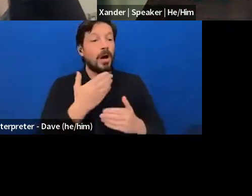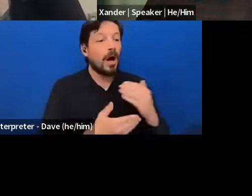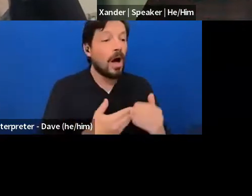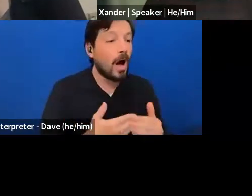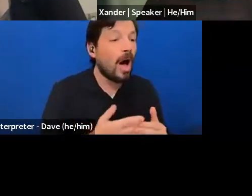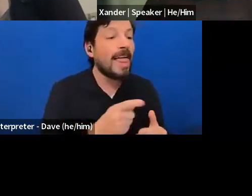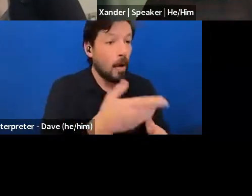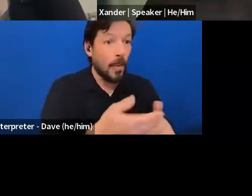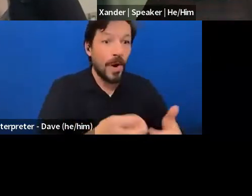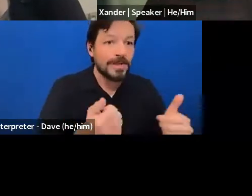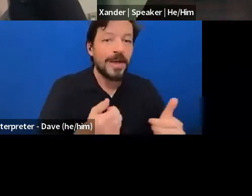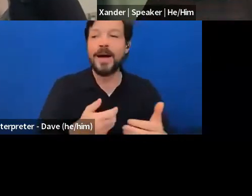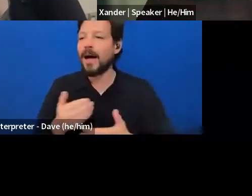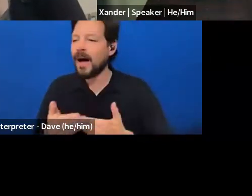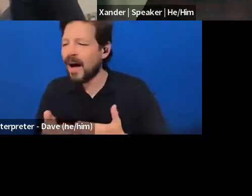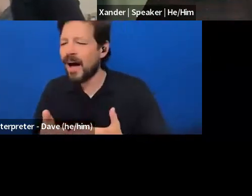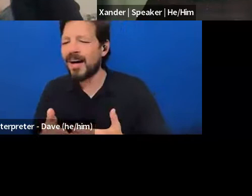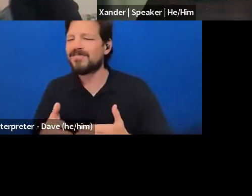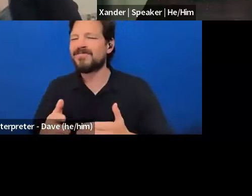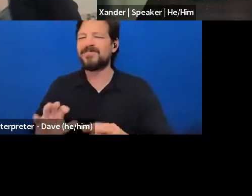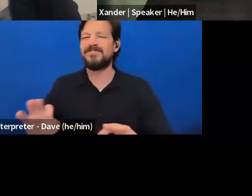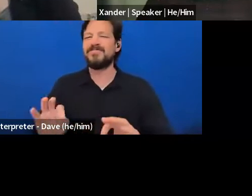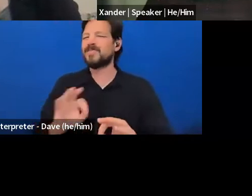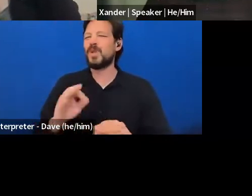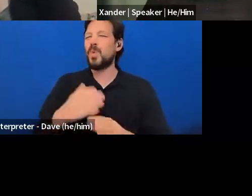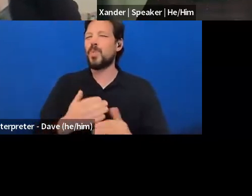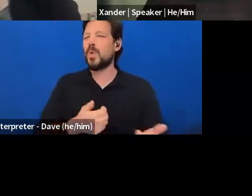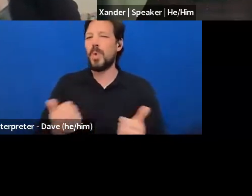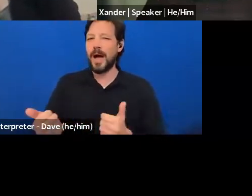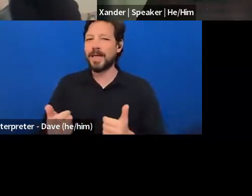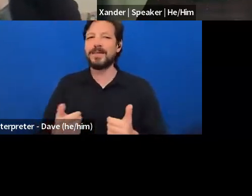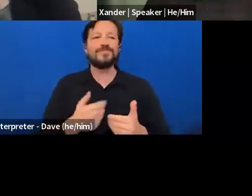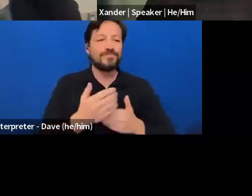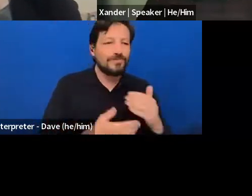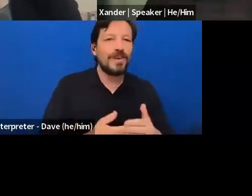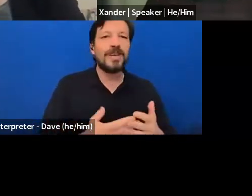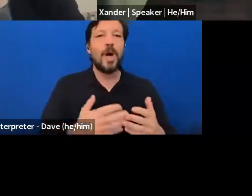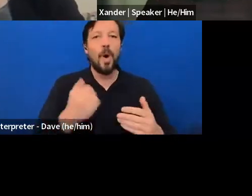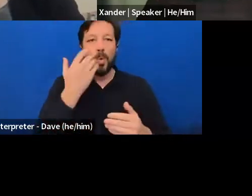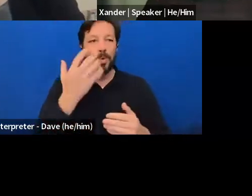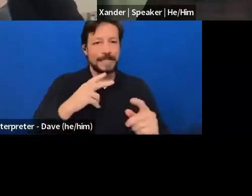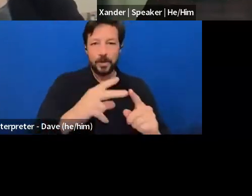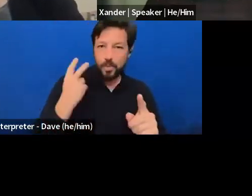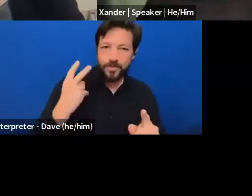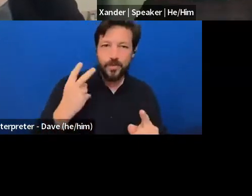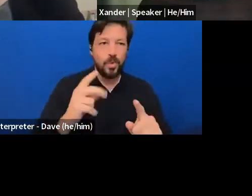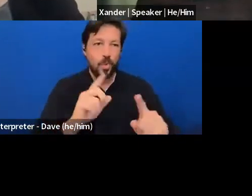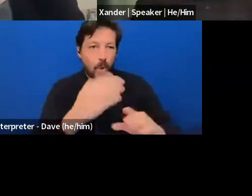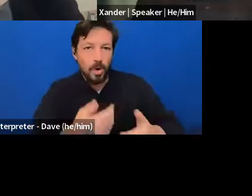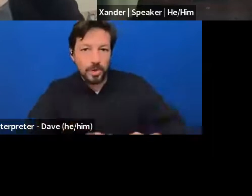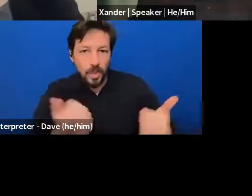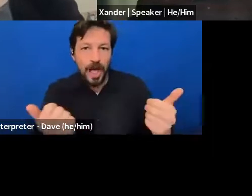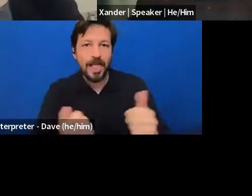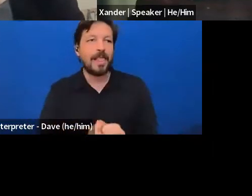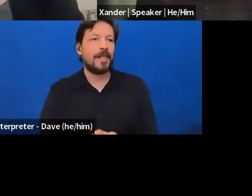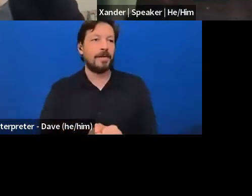work, and also evaluating, regrouping, and capitalizing on hard work and